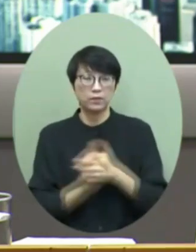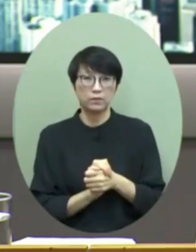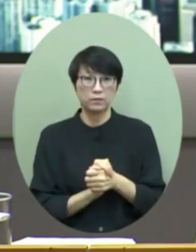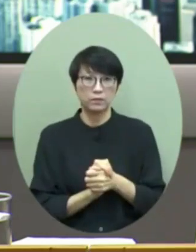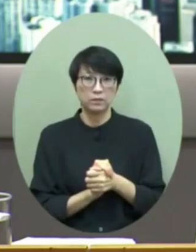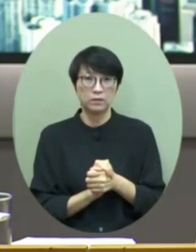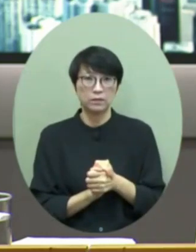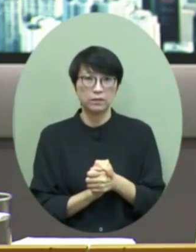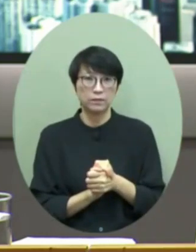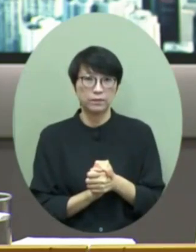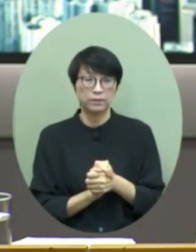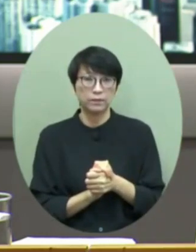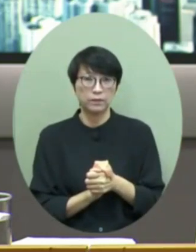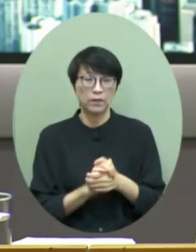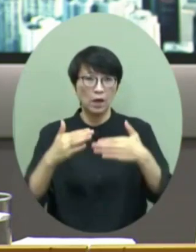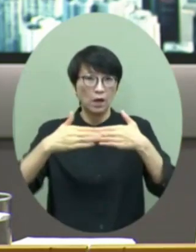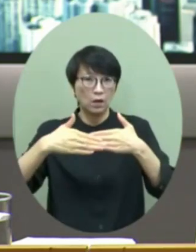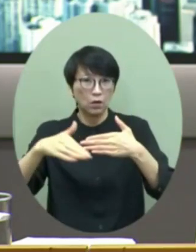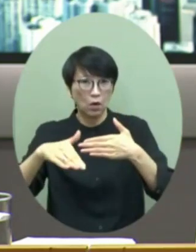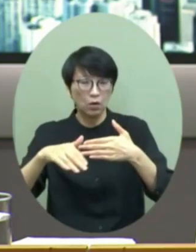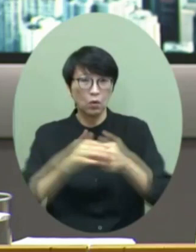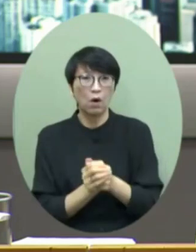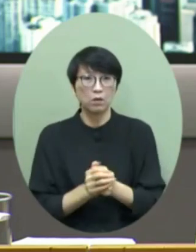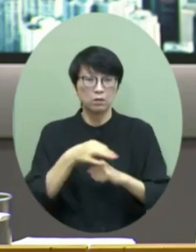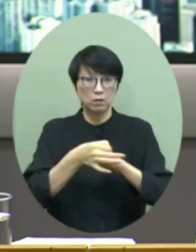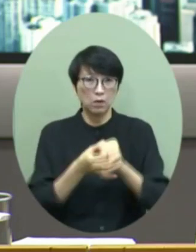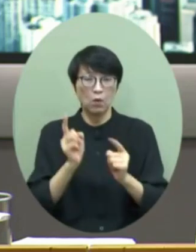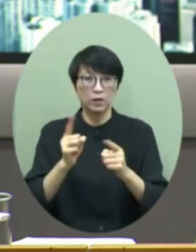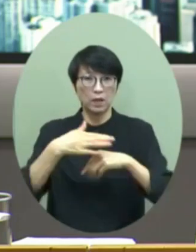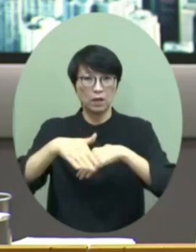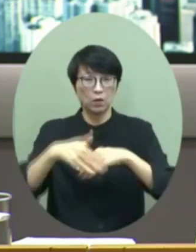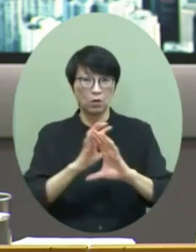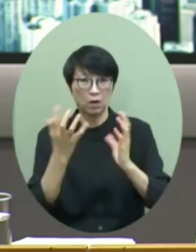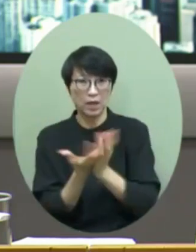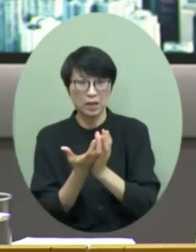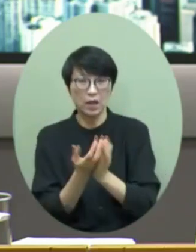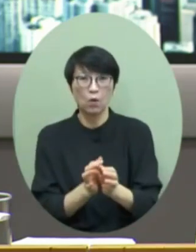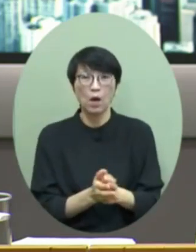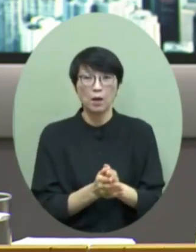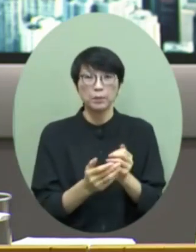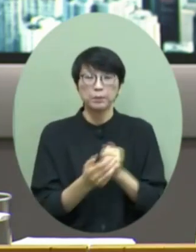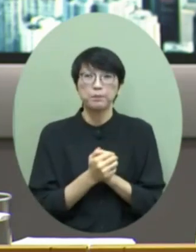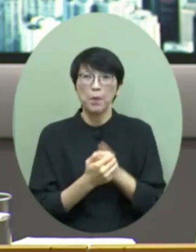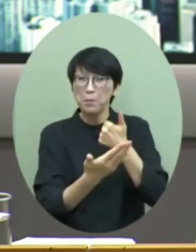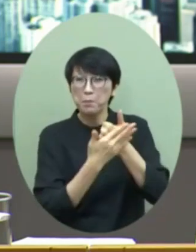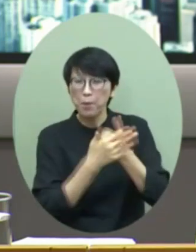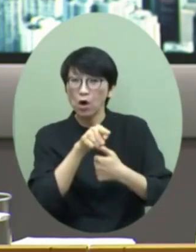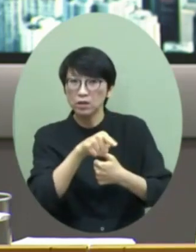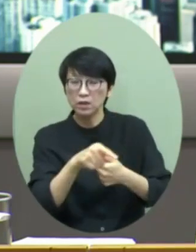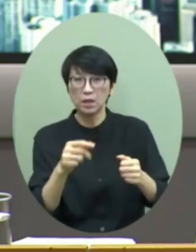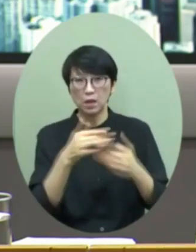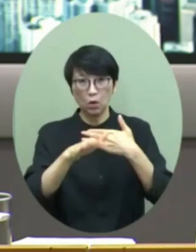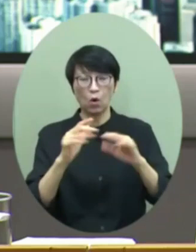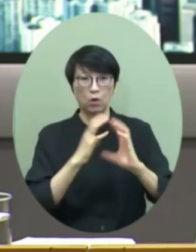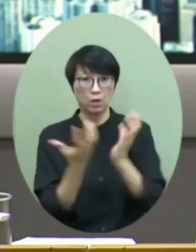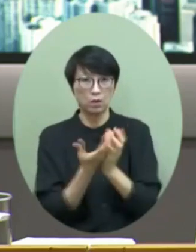This is the first type. Second, a person who requests a foreign country or an institution, organization, etc.,